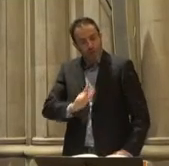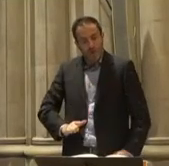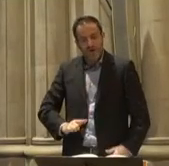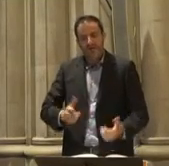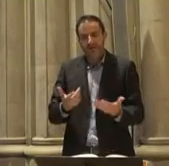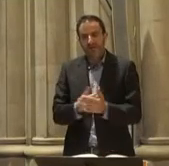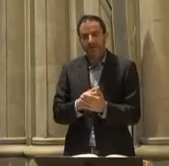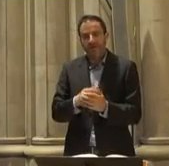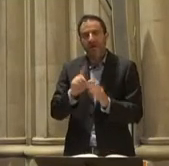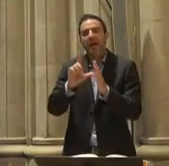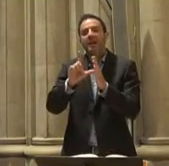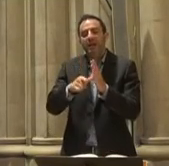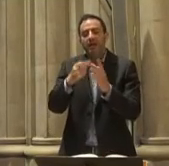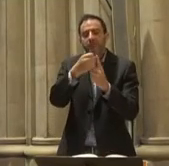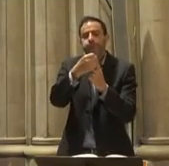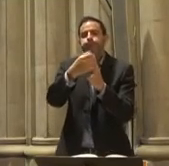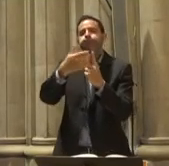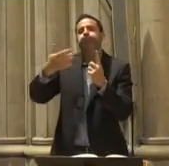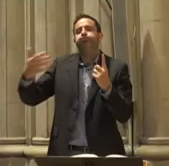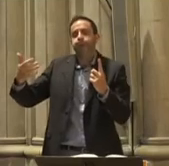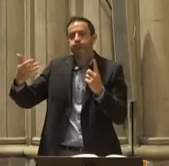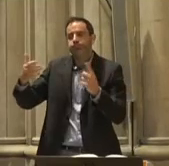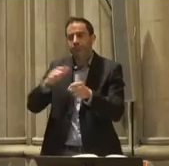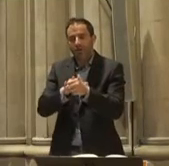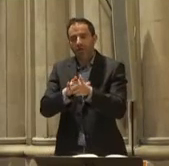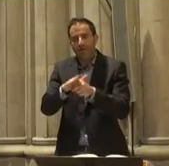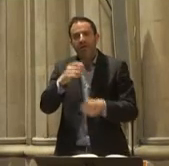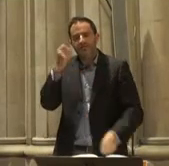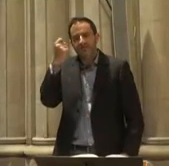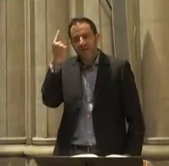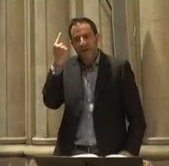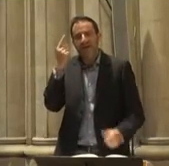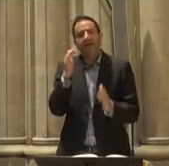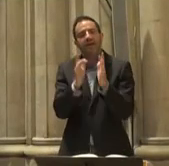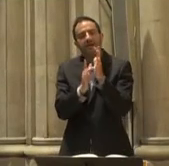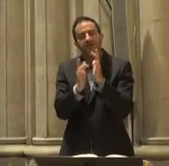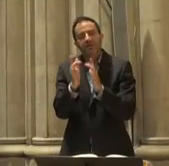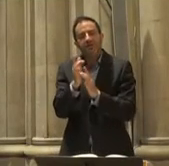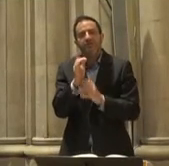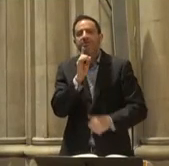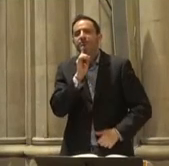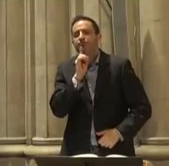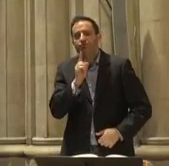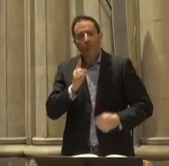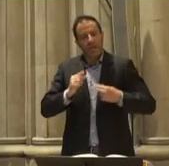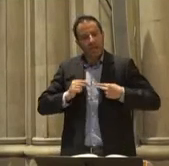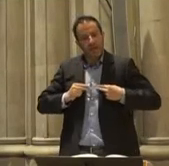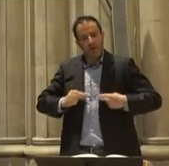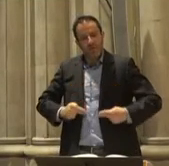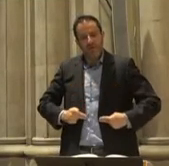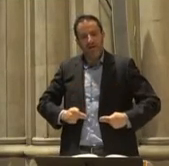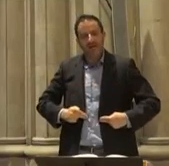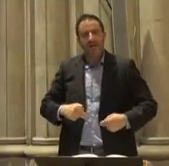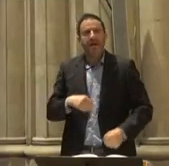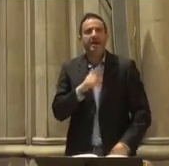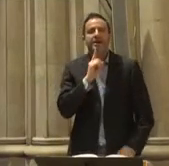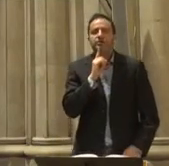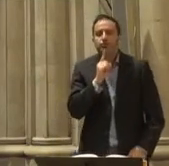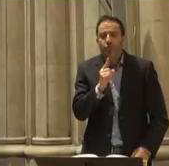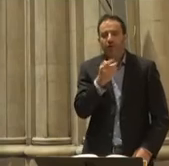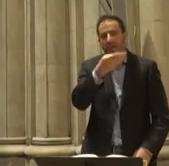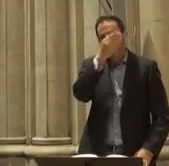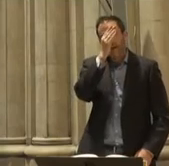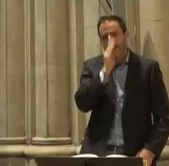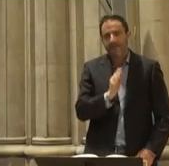Later expanded to the full understanding that Jesus was truly human and truly